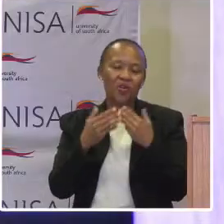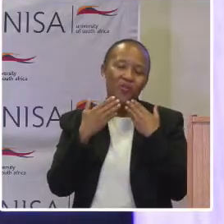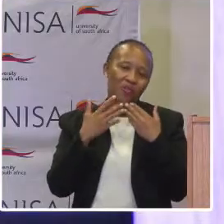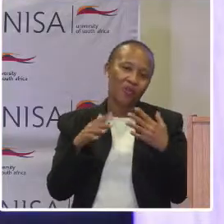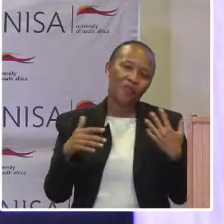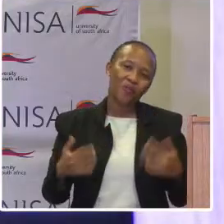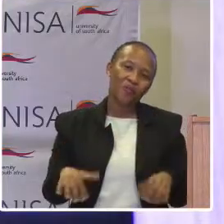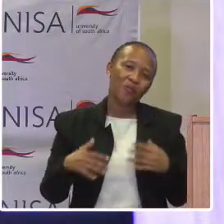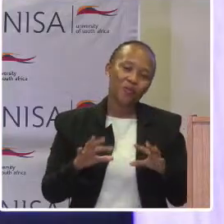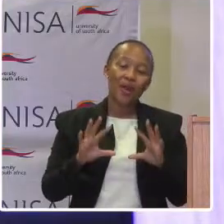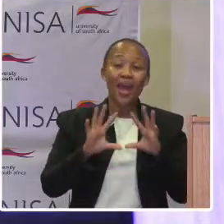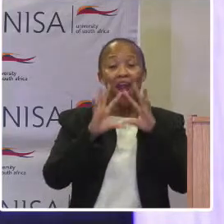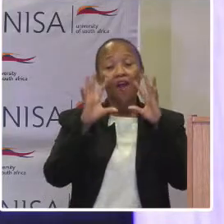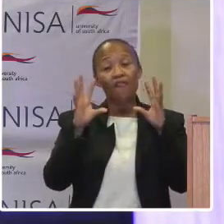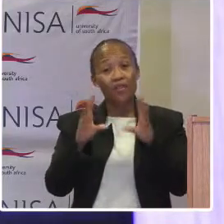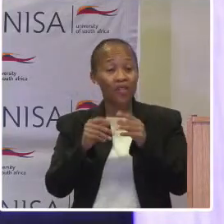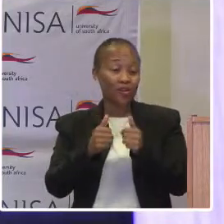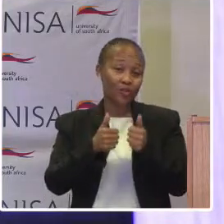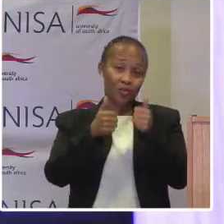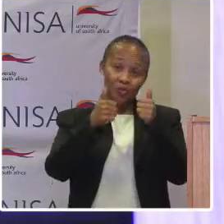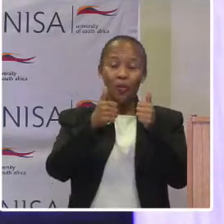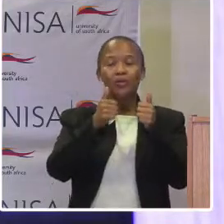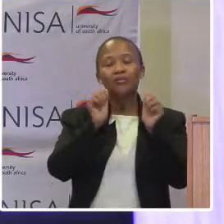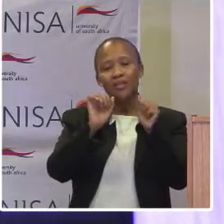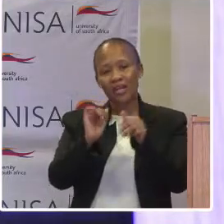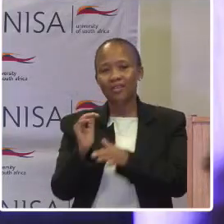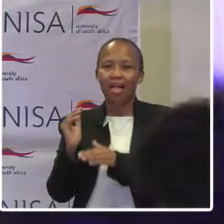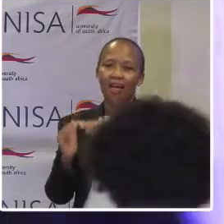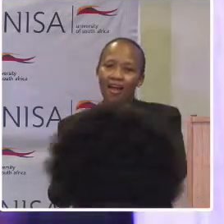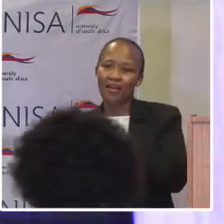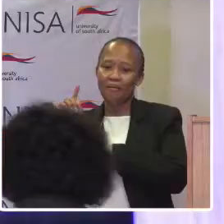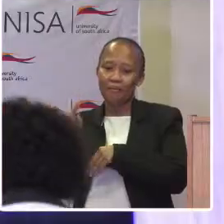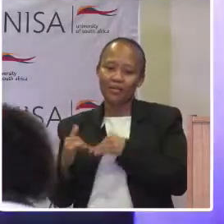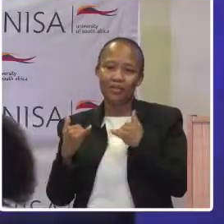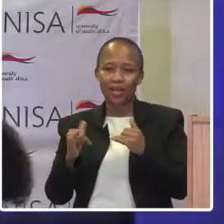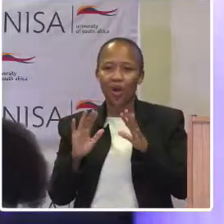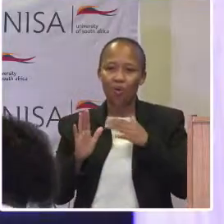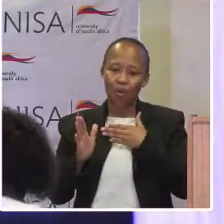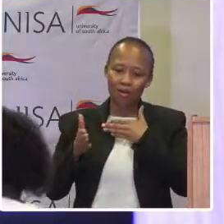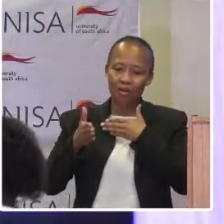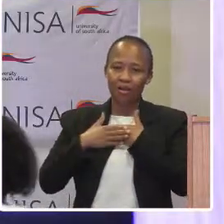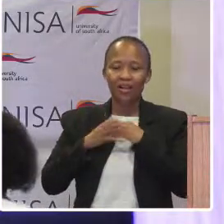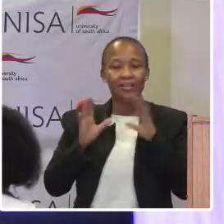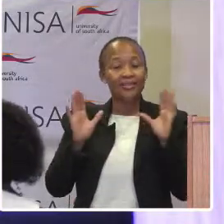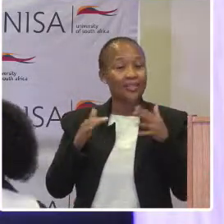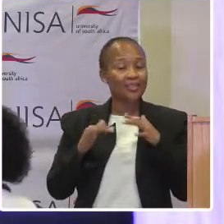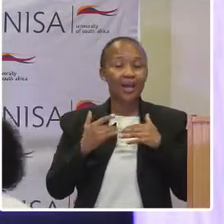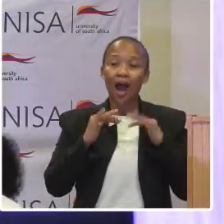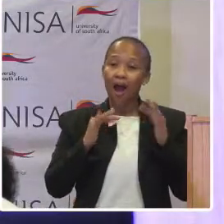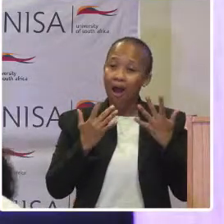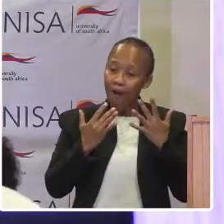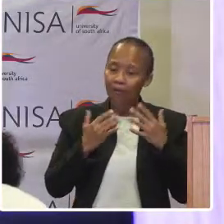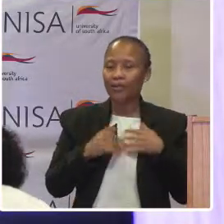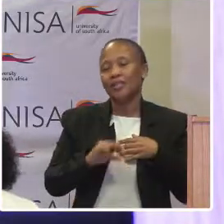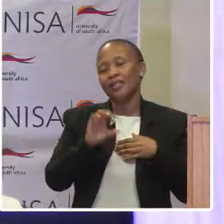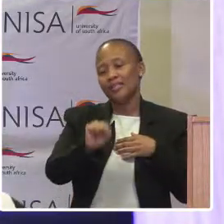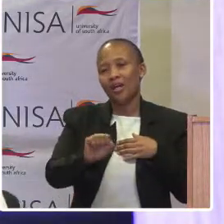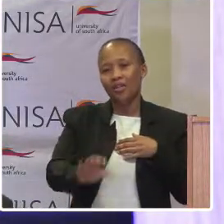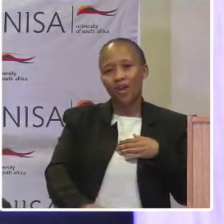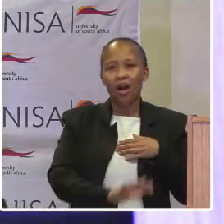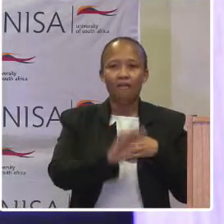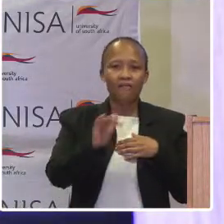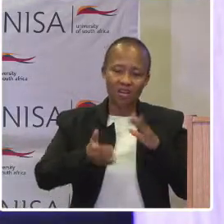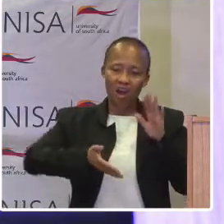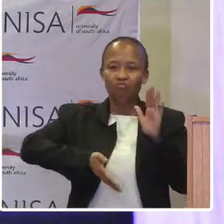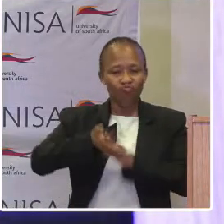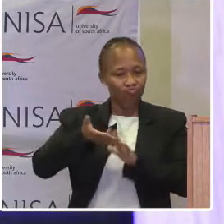always has to come to an end. We want to conclude this session by indicating to you that South Africa is moving towards integrating